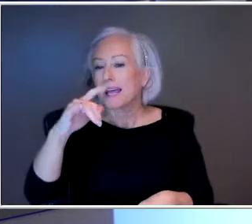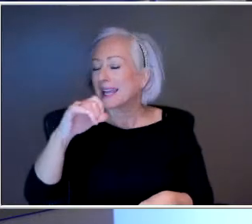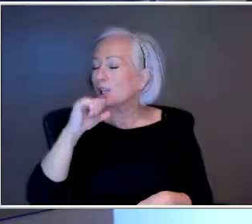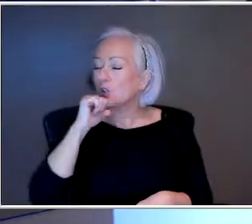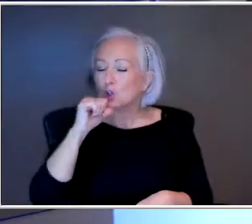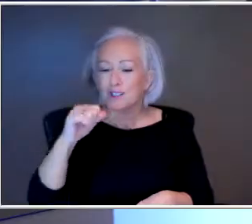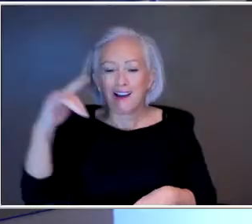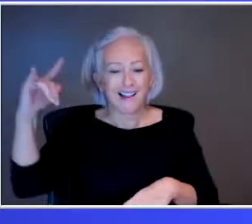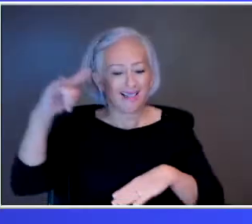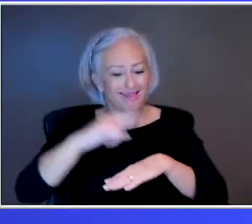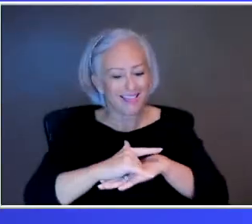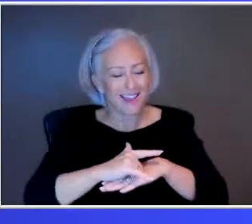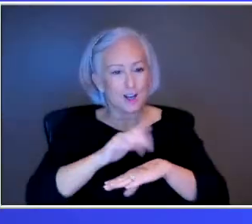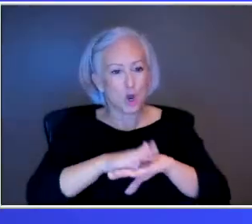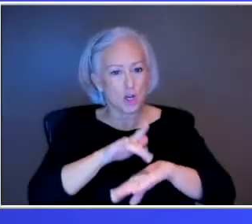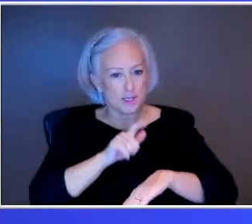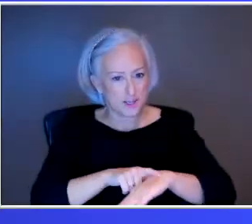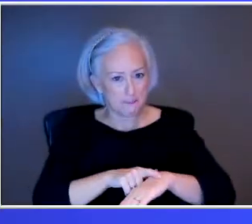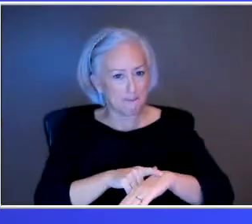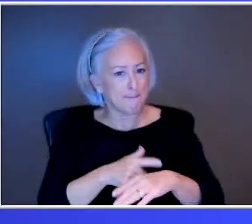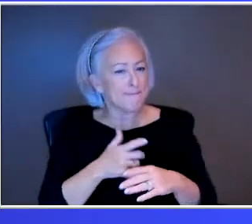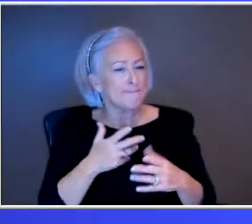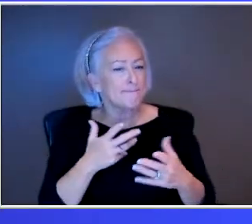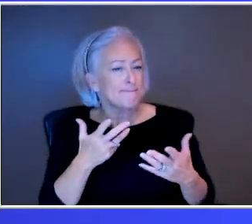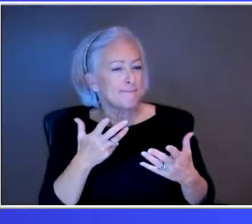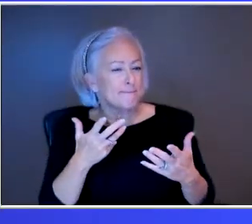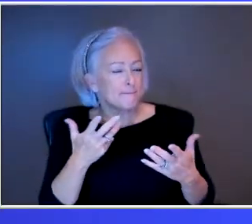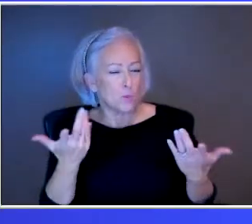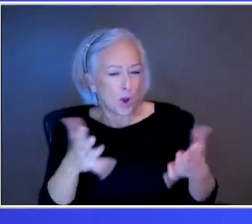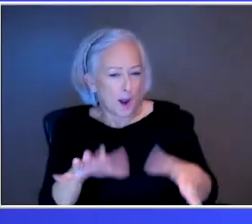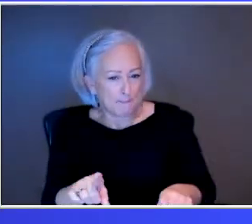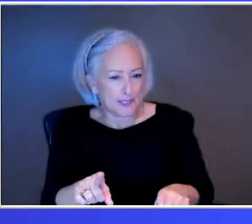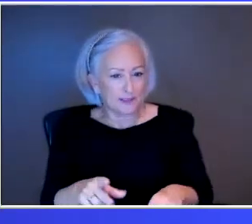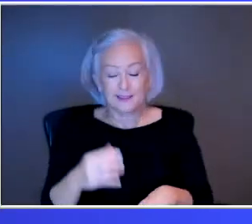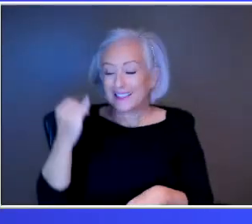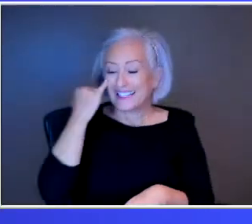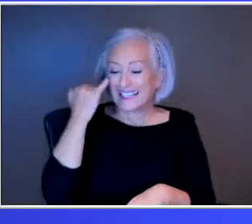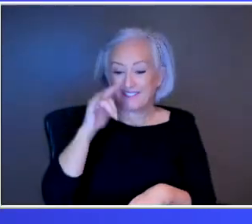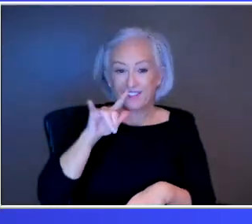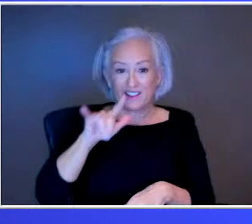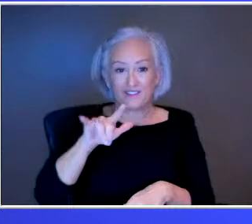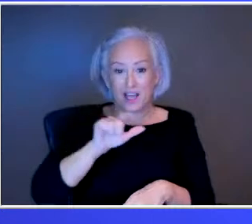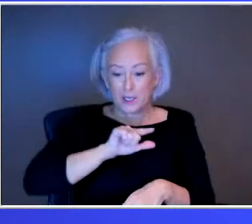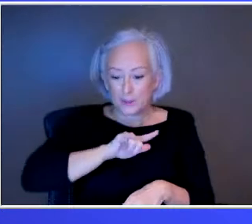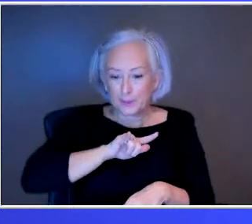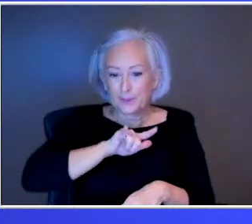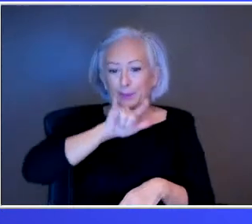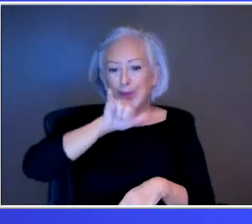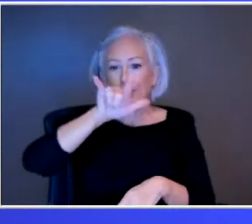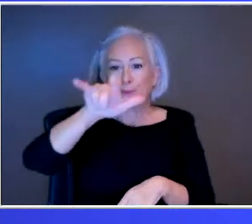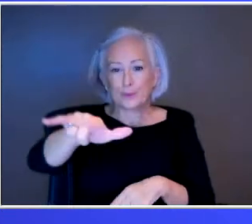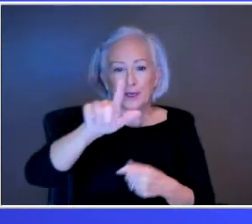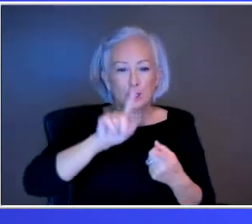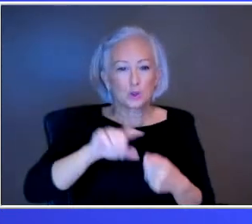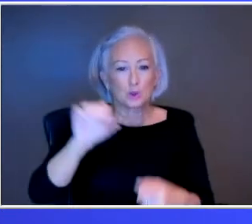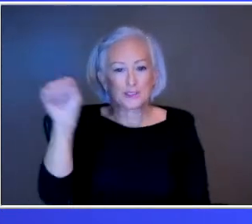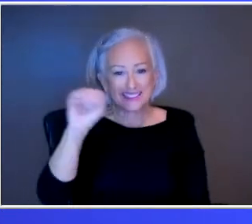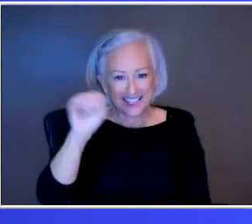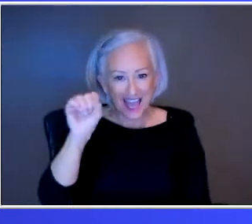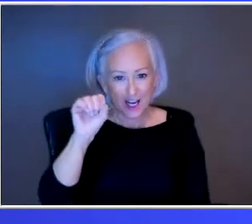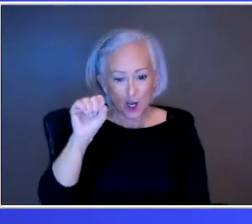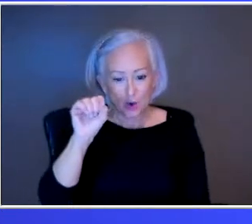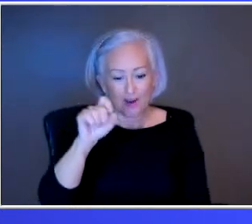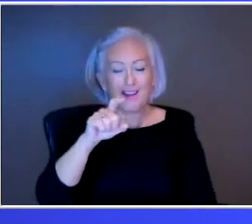Almost certainly, if the flight continued to Seattle, the window of time would have been lost, and the absence of blood supply